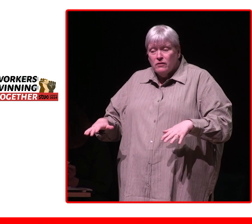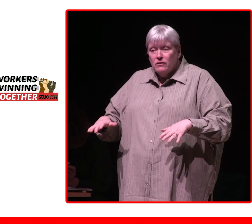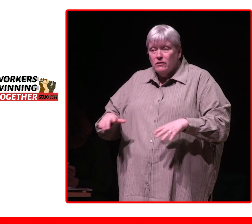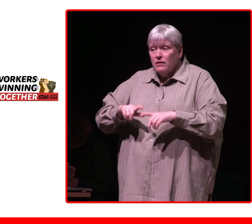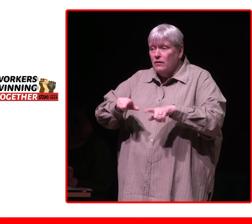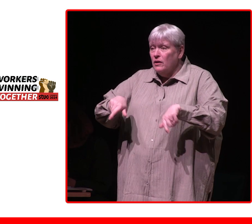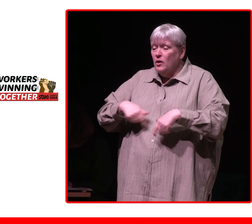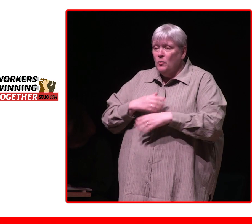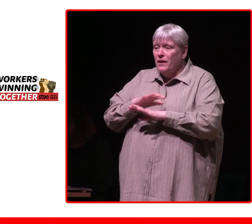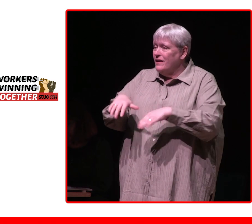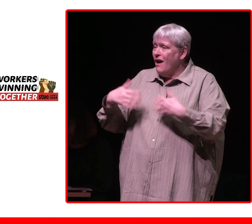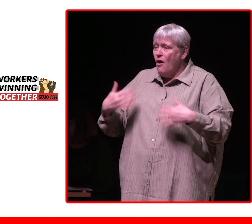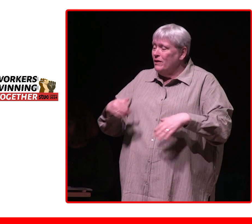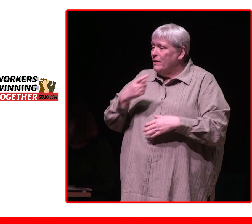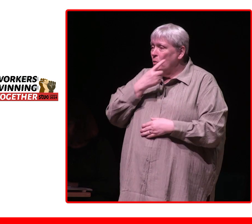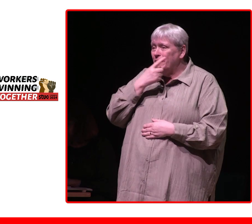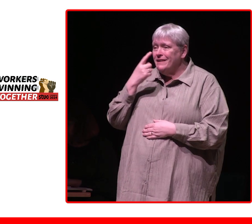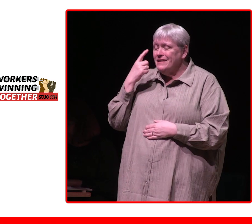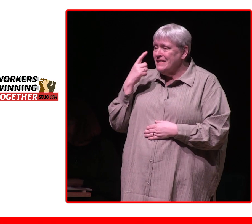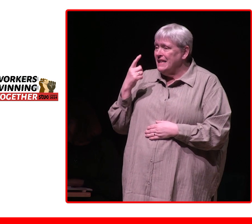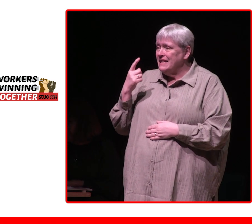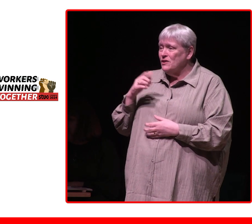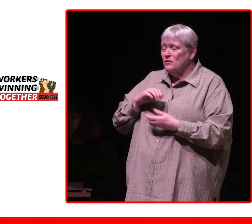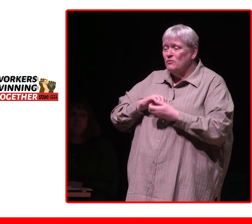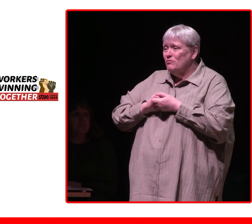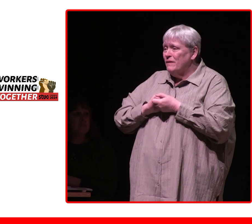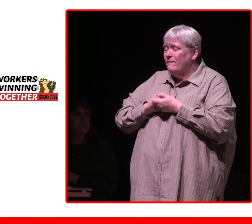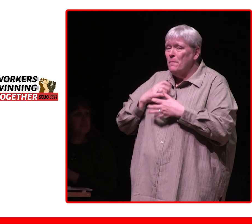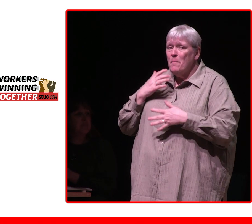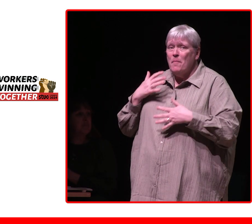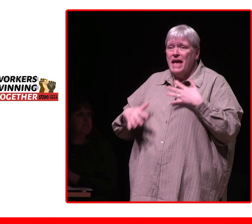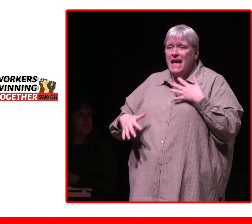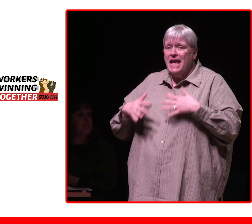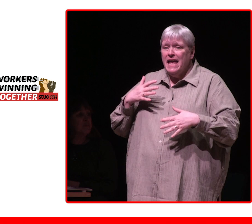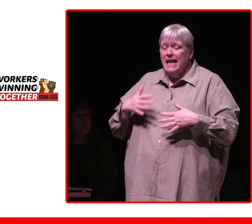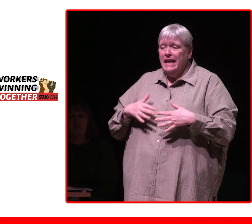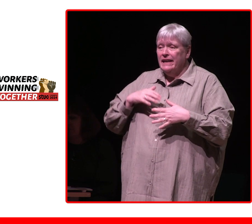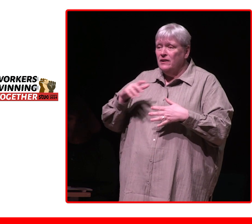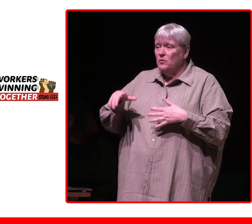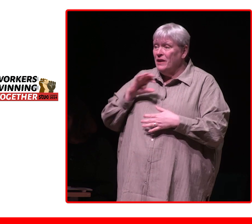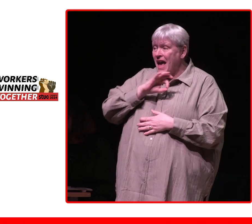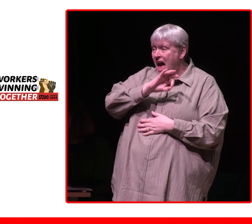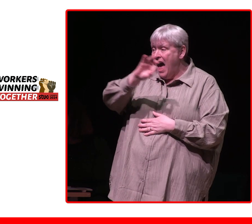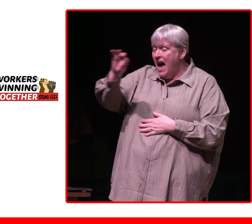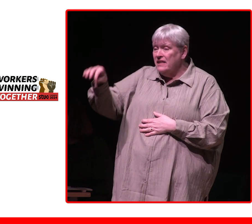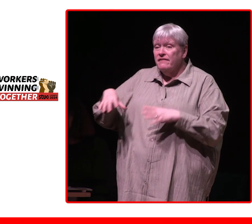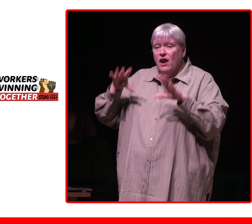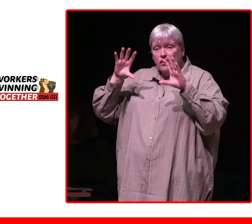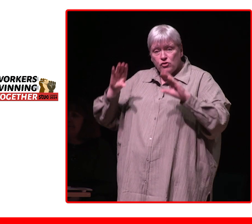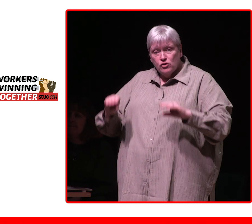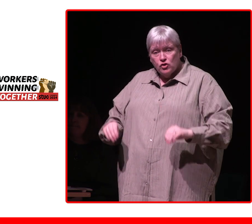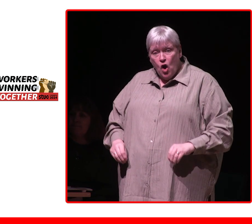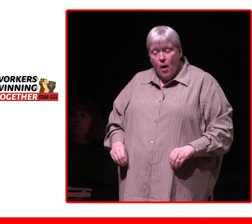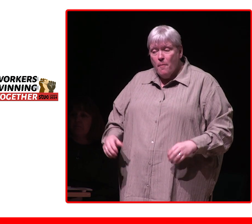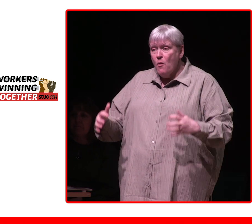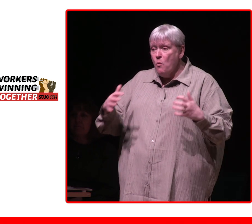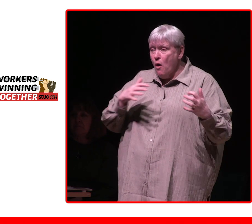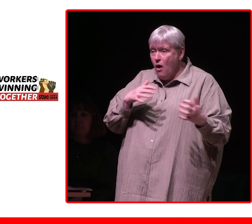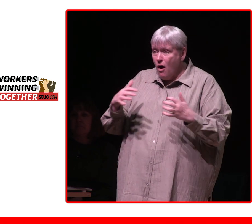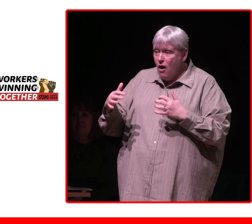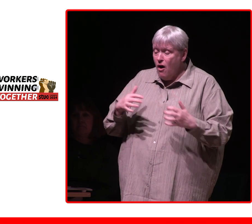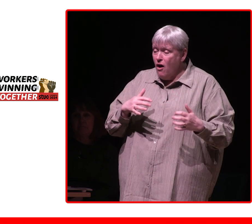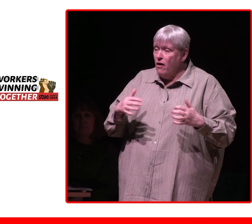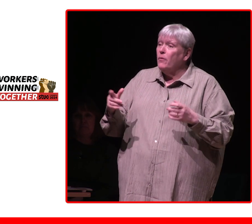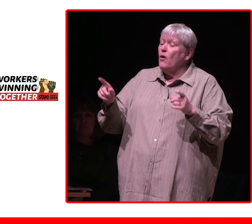not just witnesses to that grief and pain. We call for a ceasefire, but we also